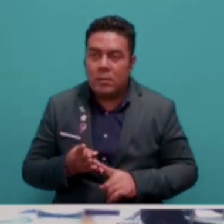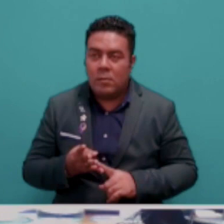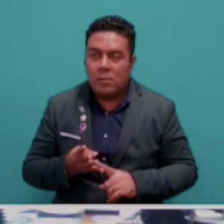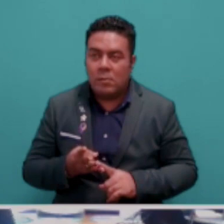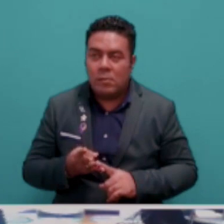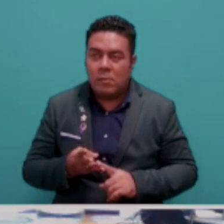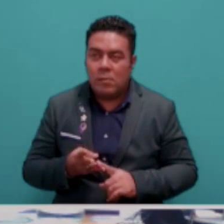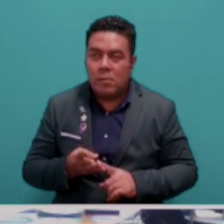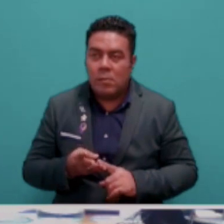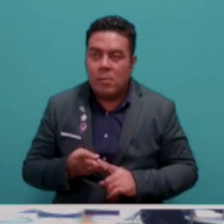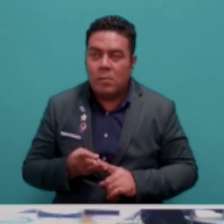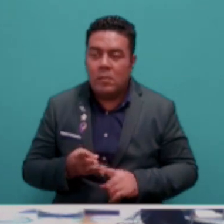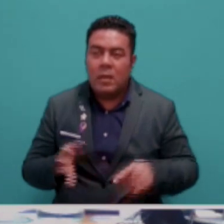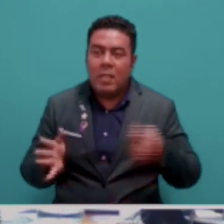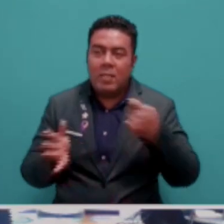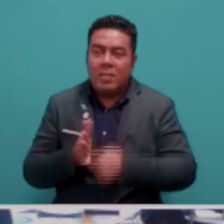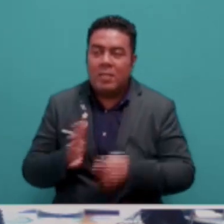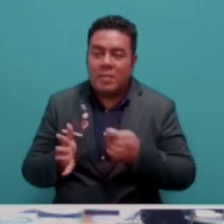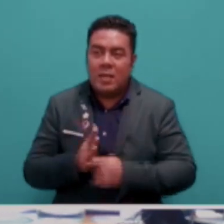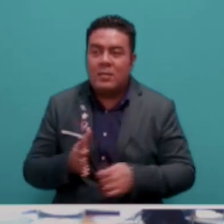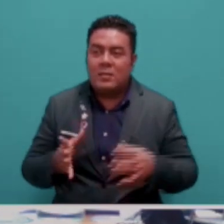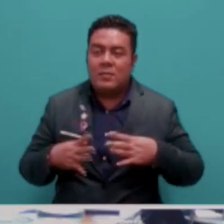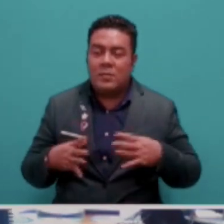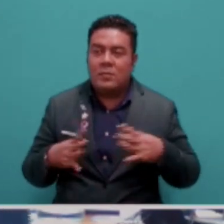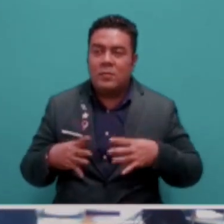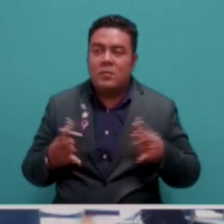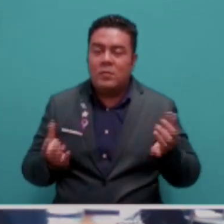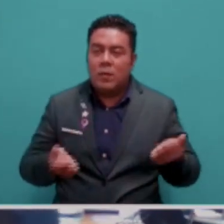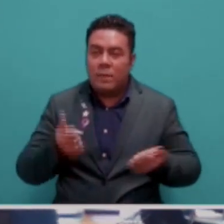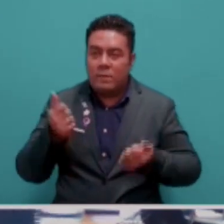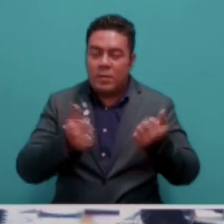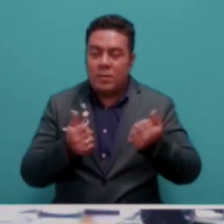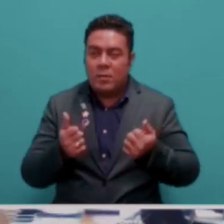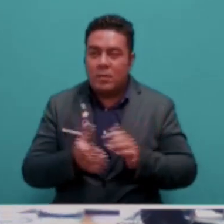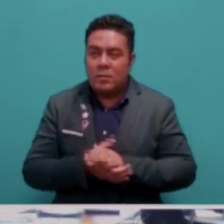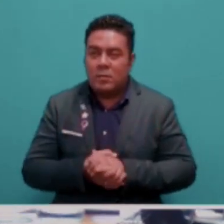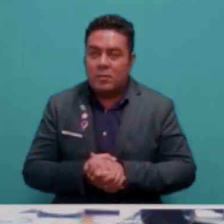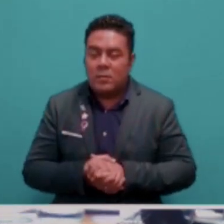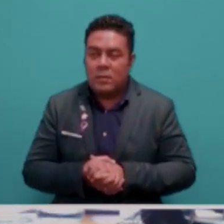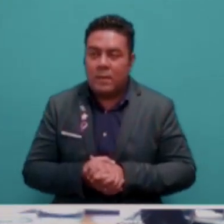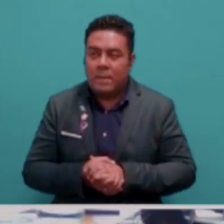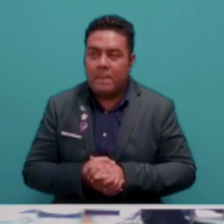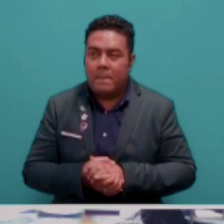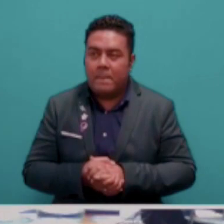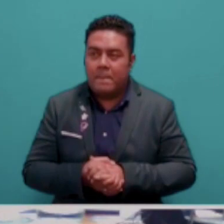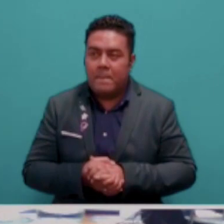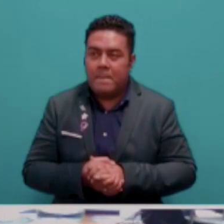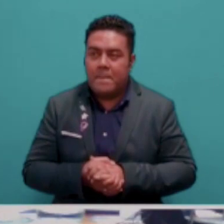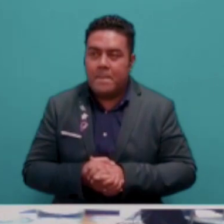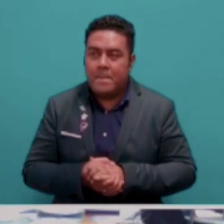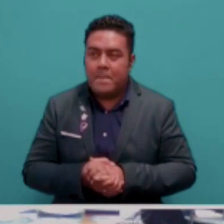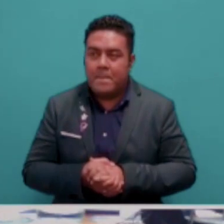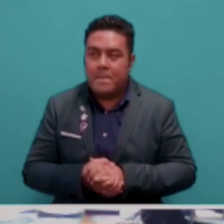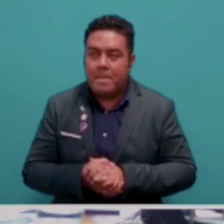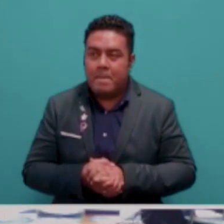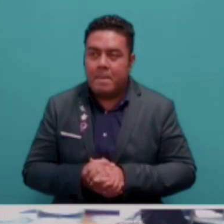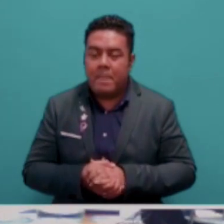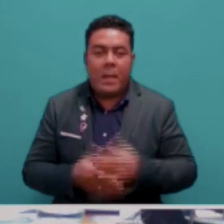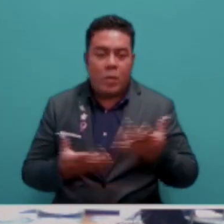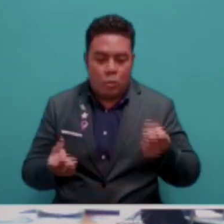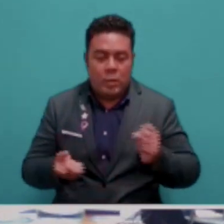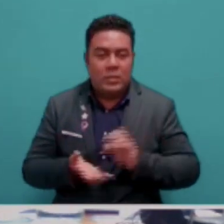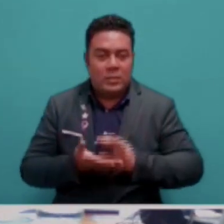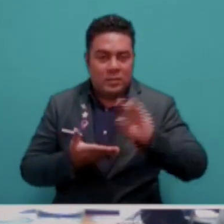the, what do you call, the tax-free, whatever, for a vehicle in, during a term. So you are just given the